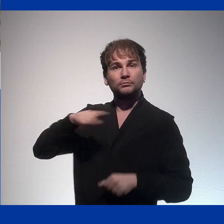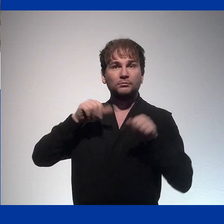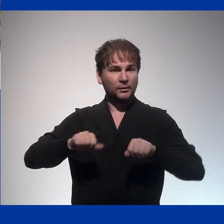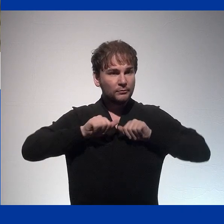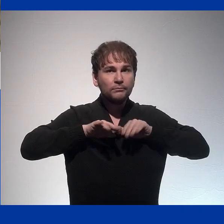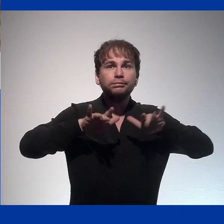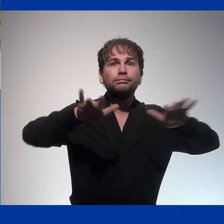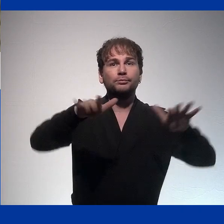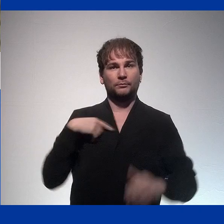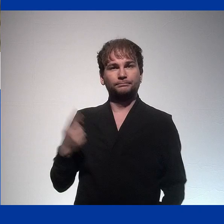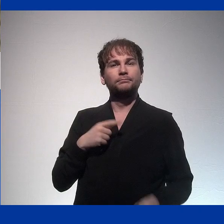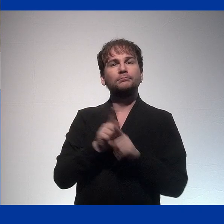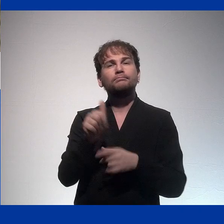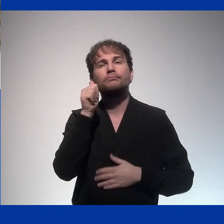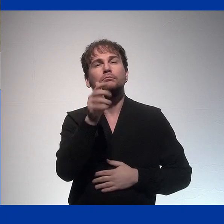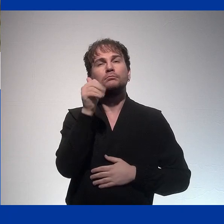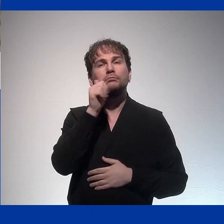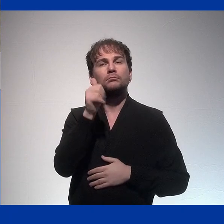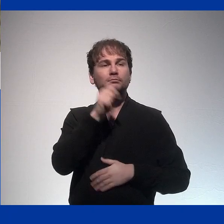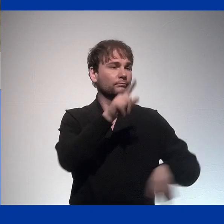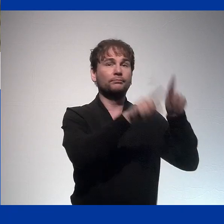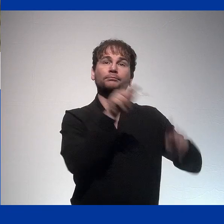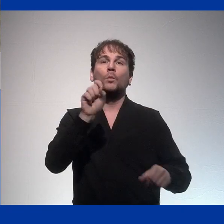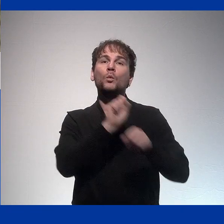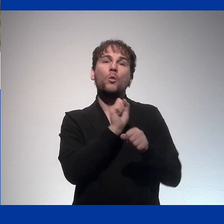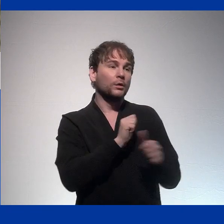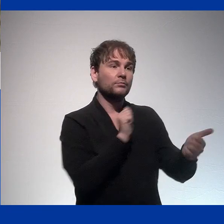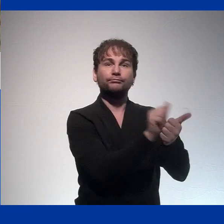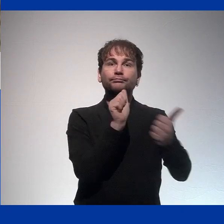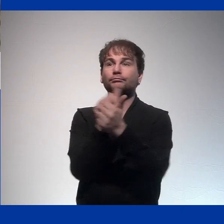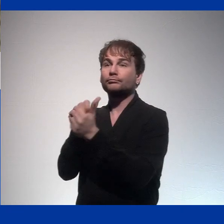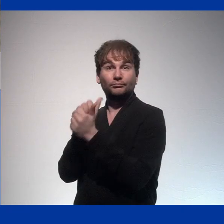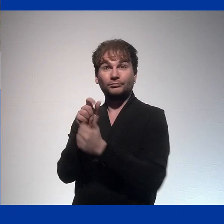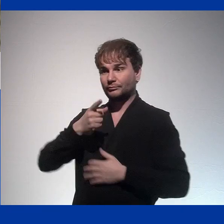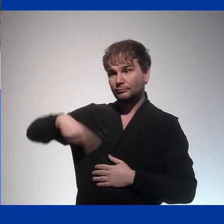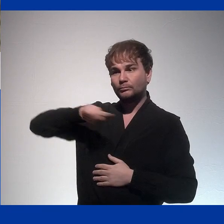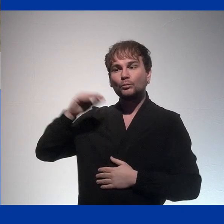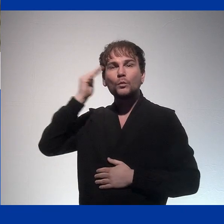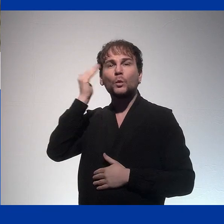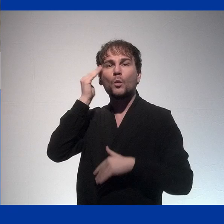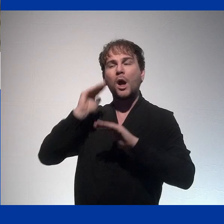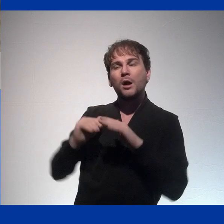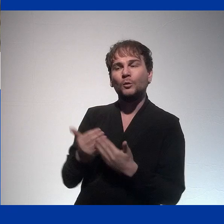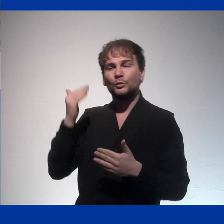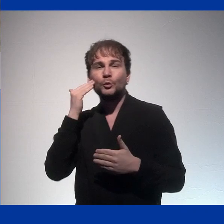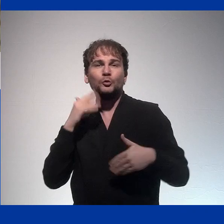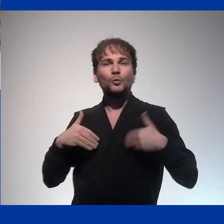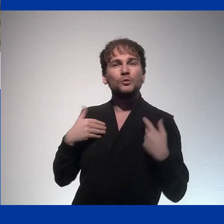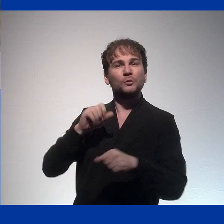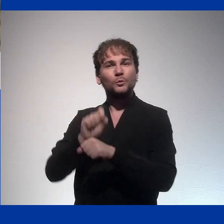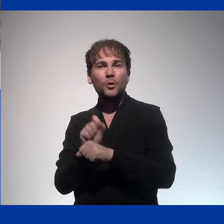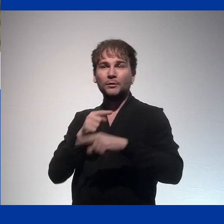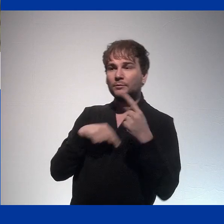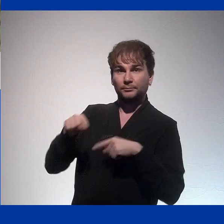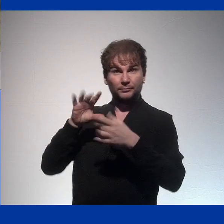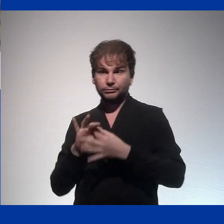think that we already know who they are and how to communicate with them and how to include them. Now we just have to be a little bit more